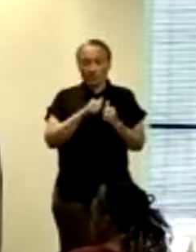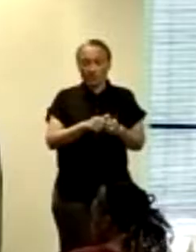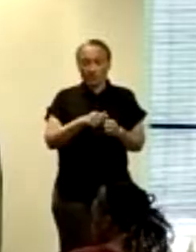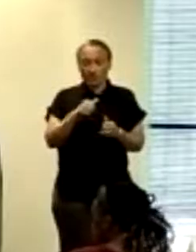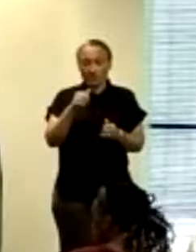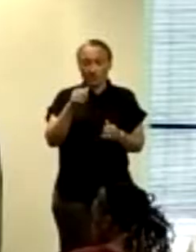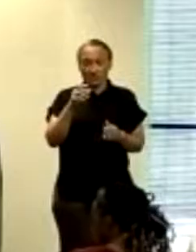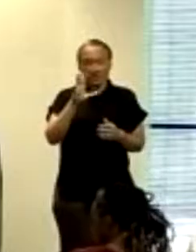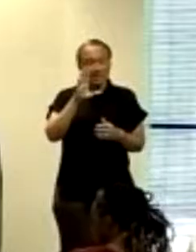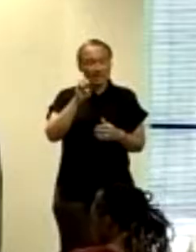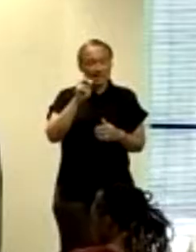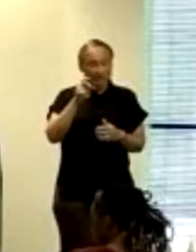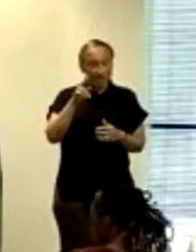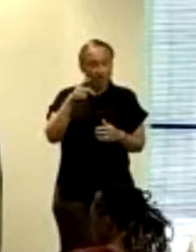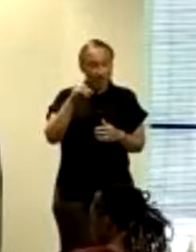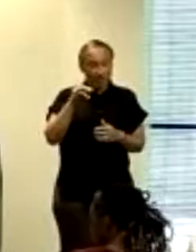with CenterPoint.